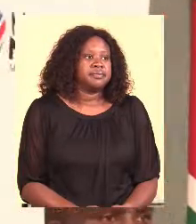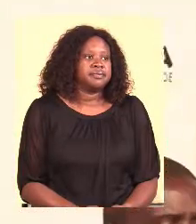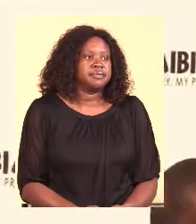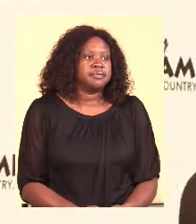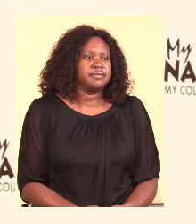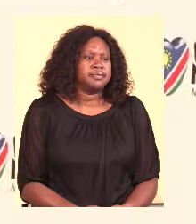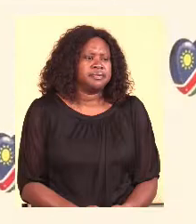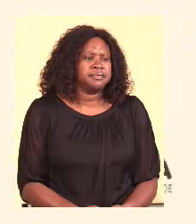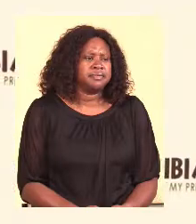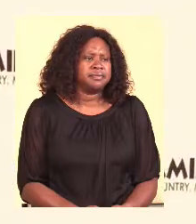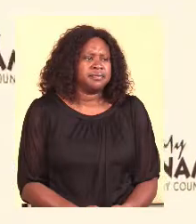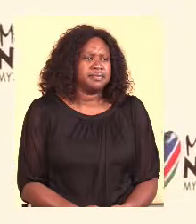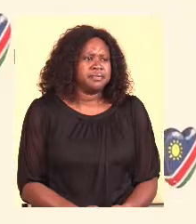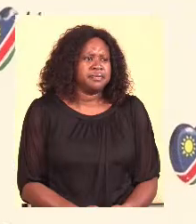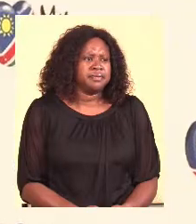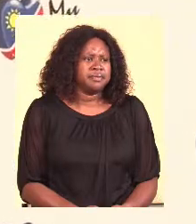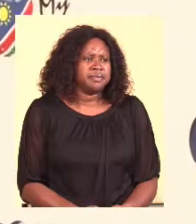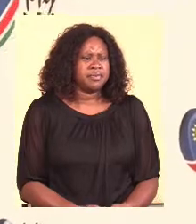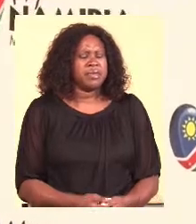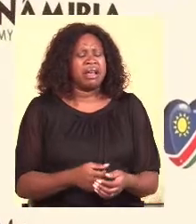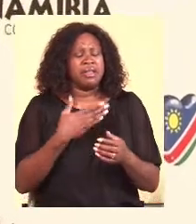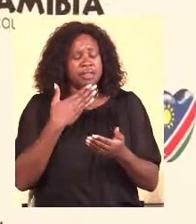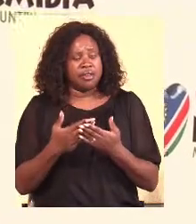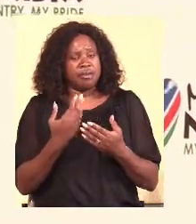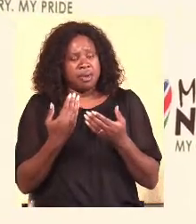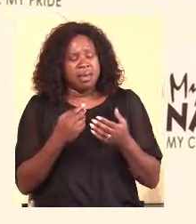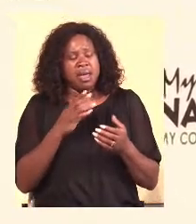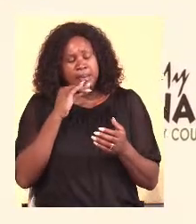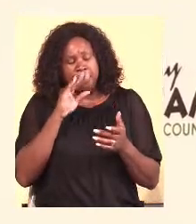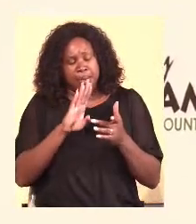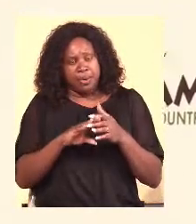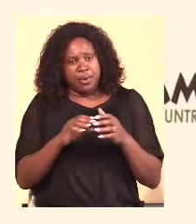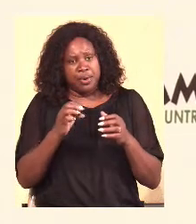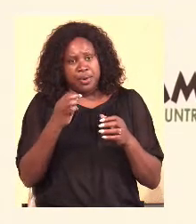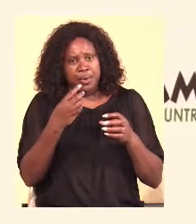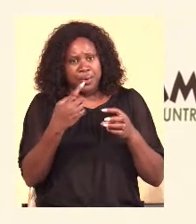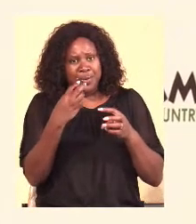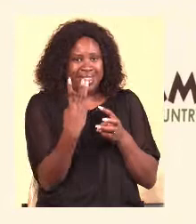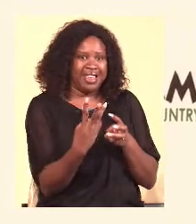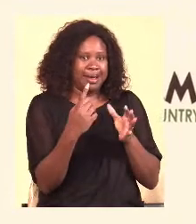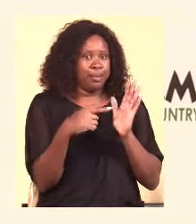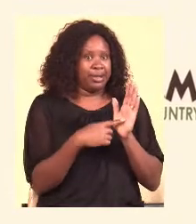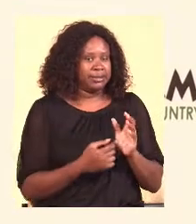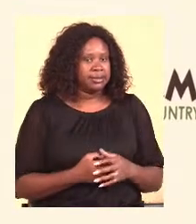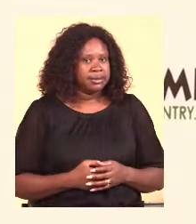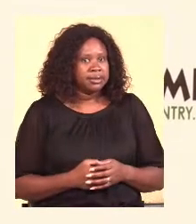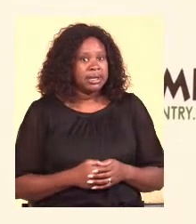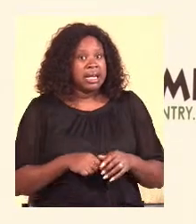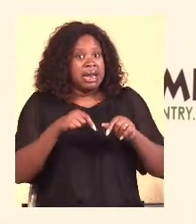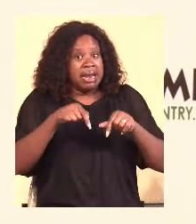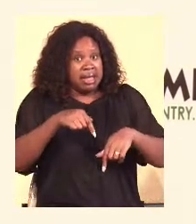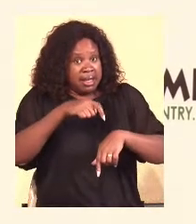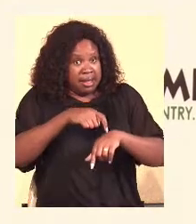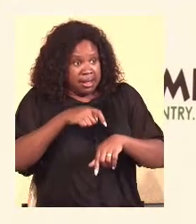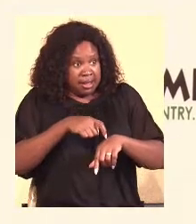Thank you. Maybe I say 3 points. One is that this is a time when it is